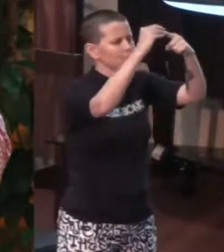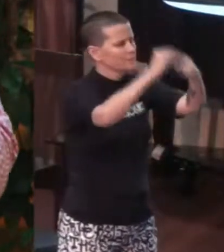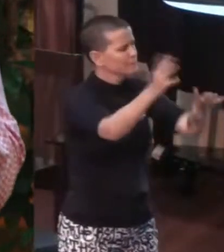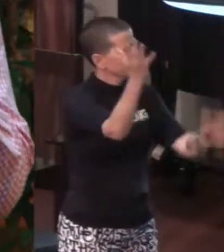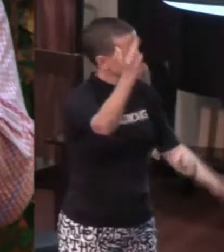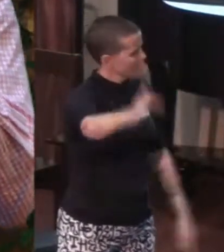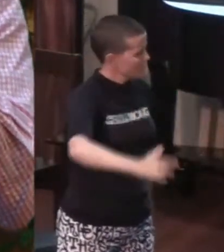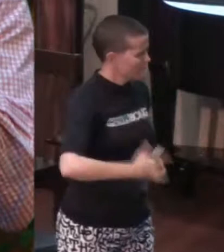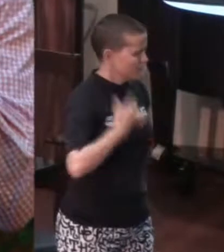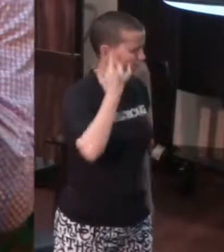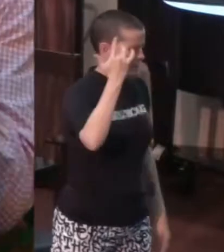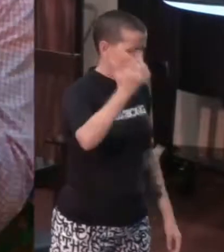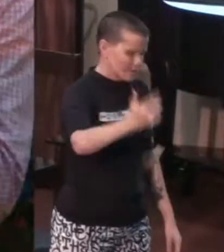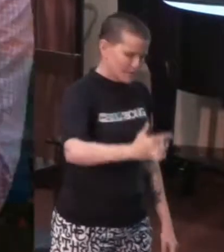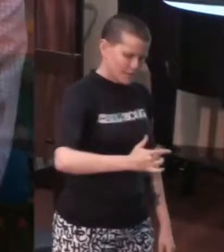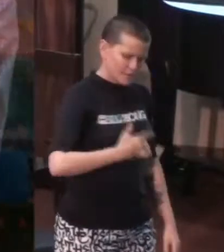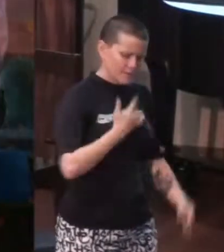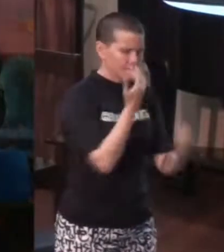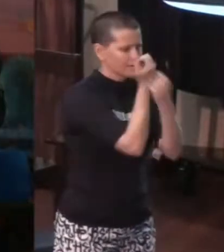There's nothing